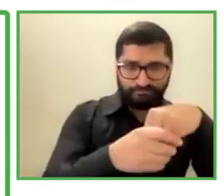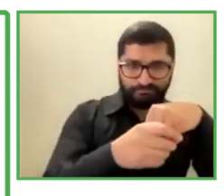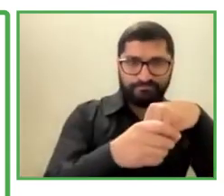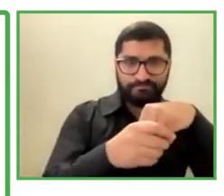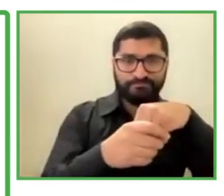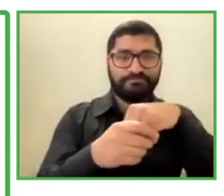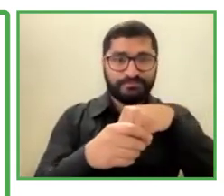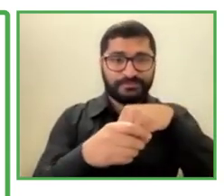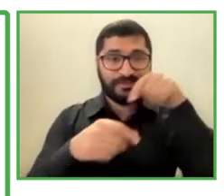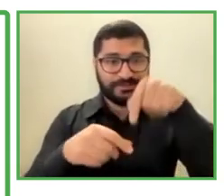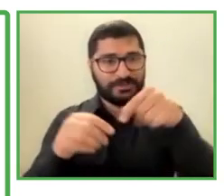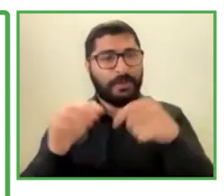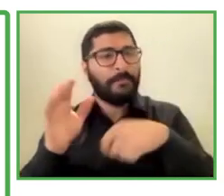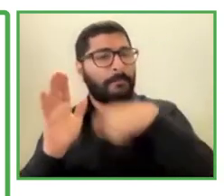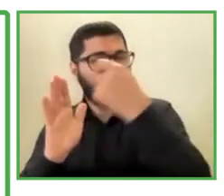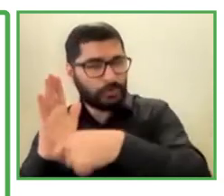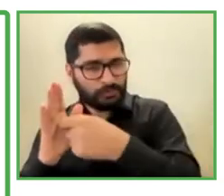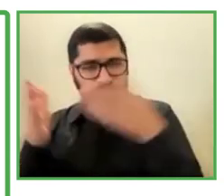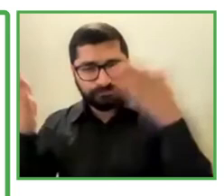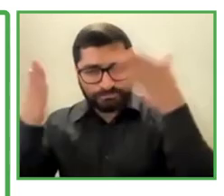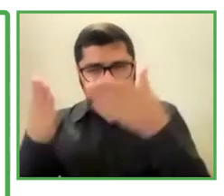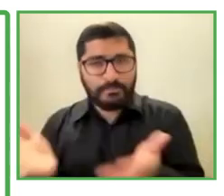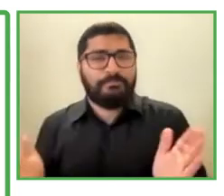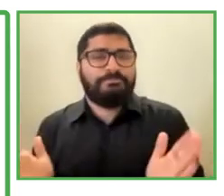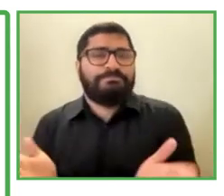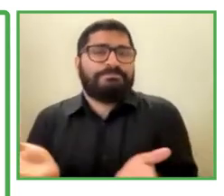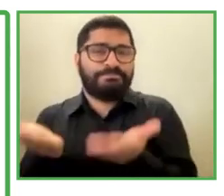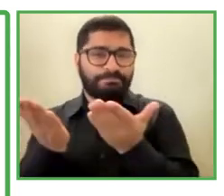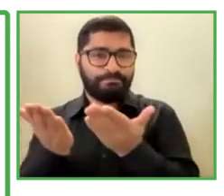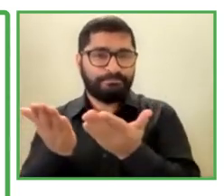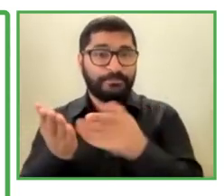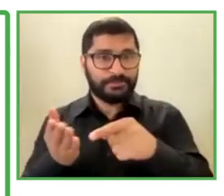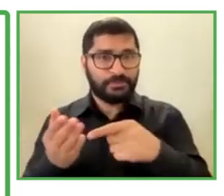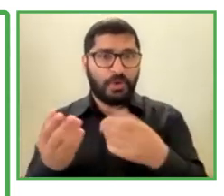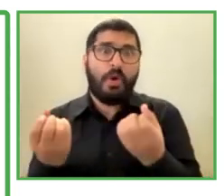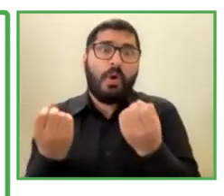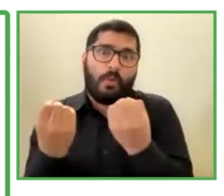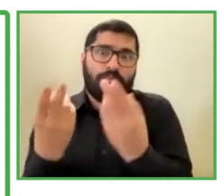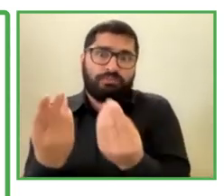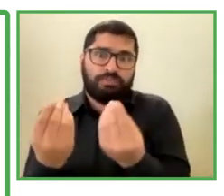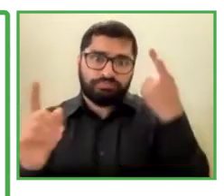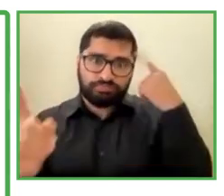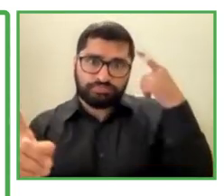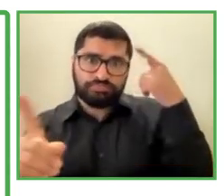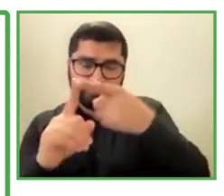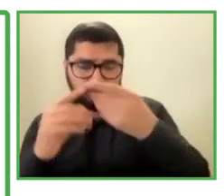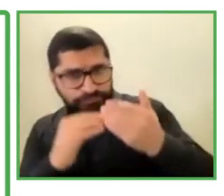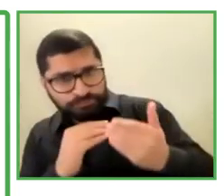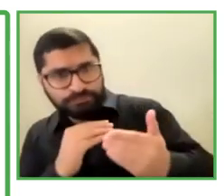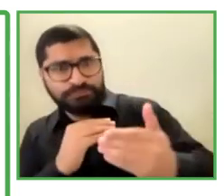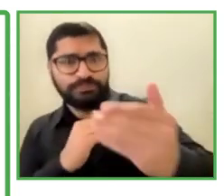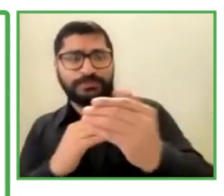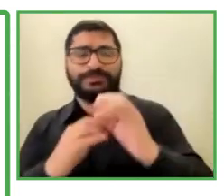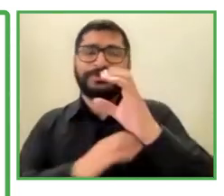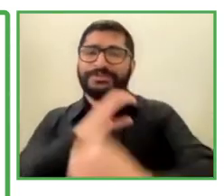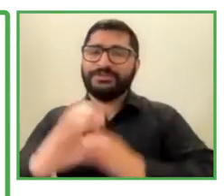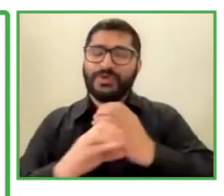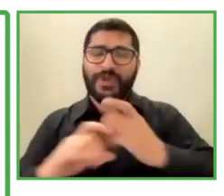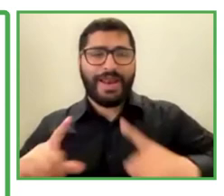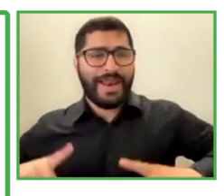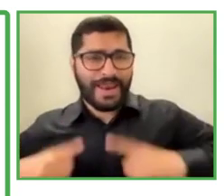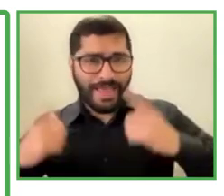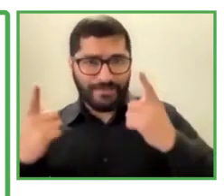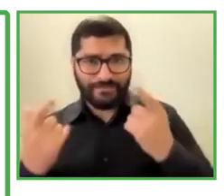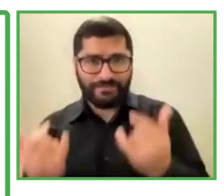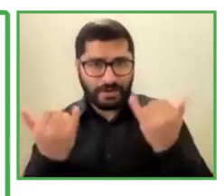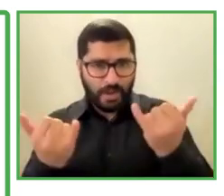for this rehabilitation process. And of course, that when we work in this life cycle, the occupation of